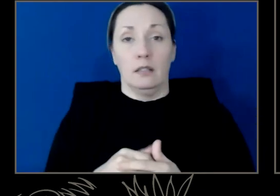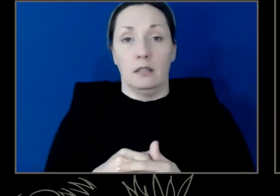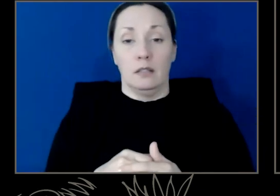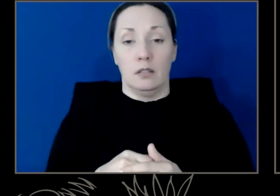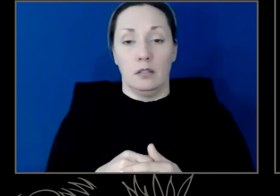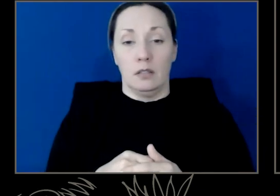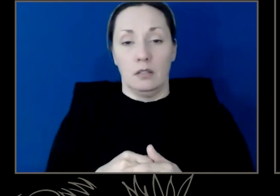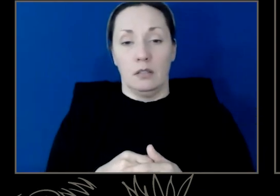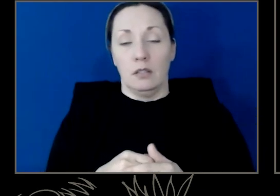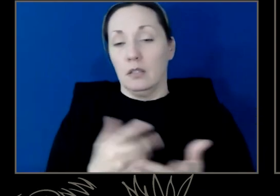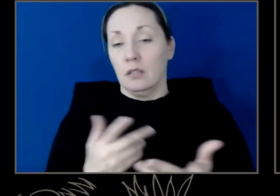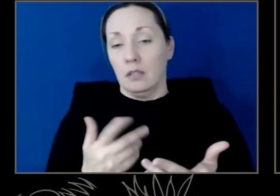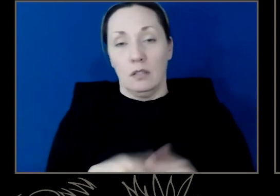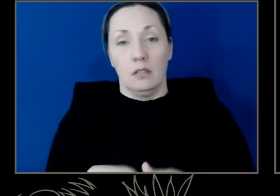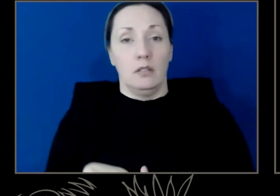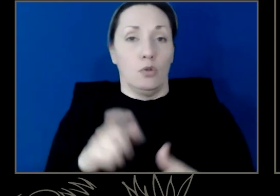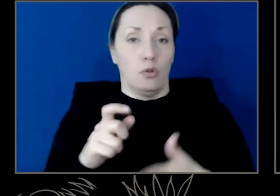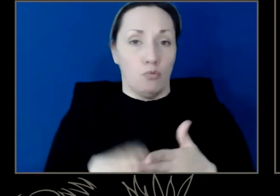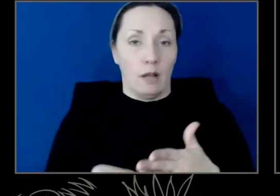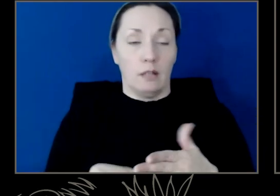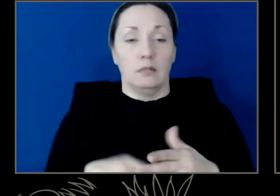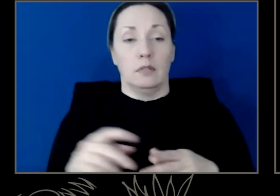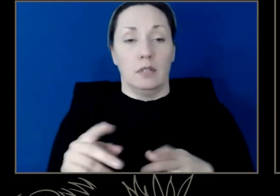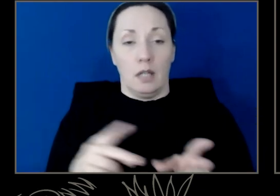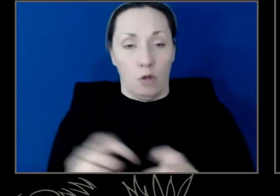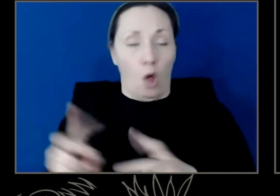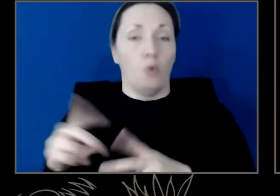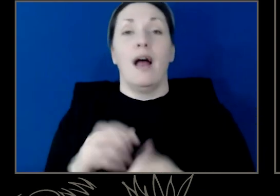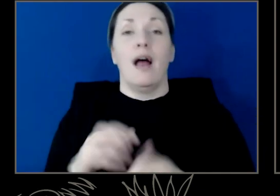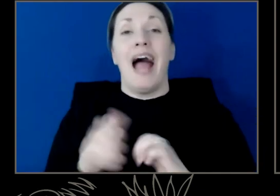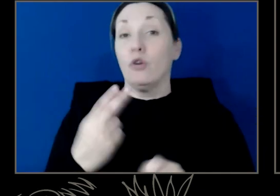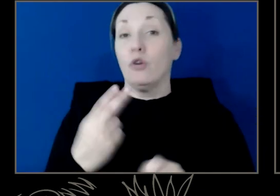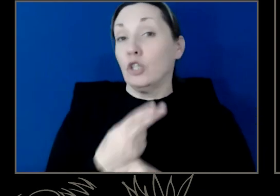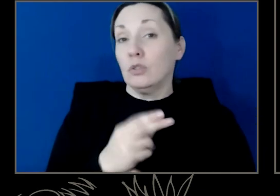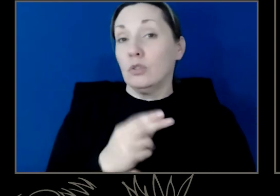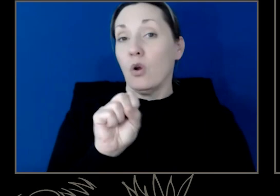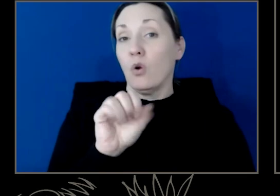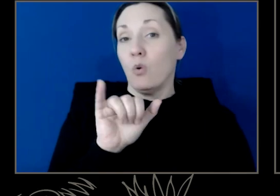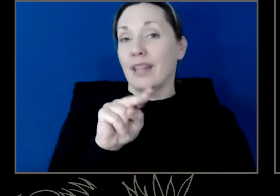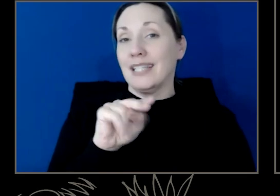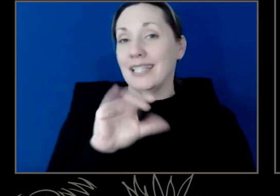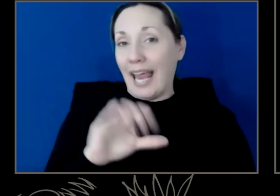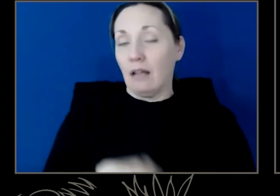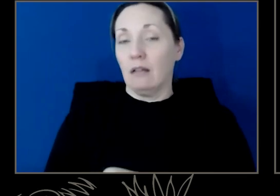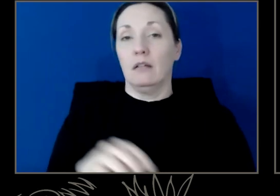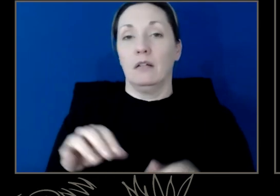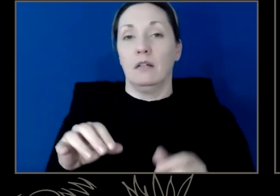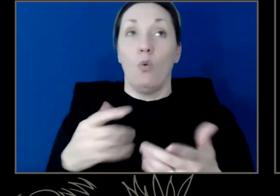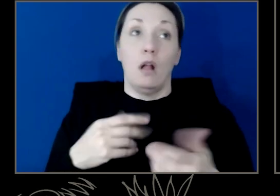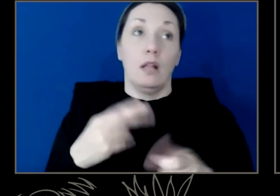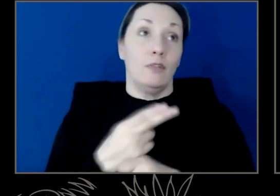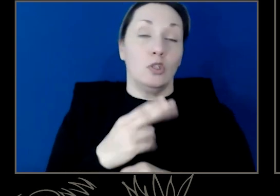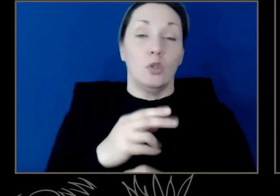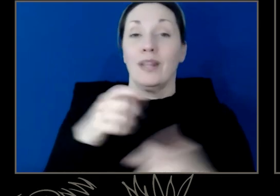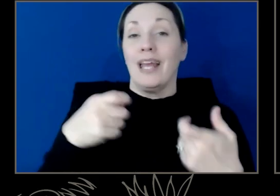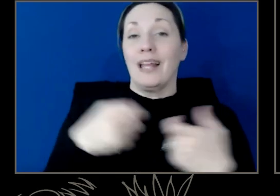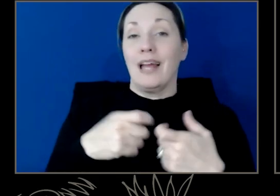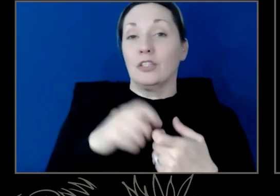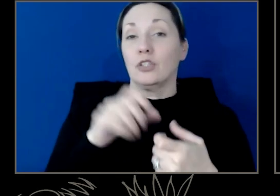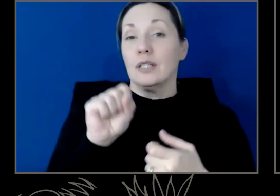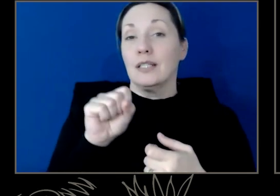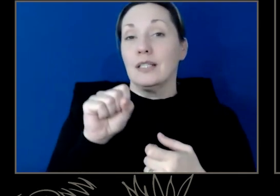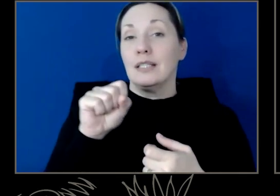queries. You can write data. You can load data. How do you use it with a sync engine? Well, you can use it with Electric SQL, which is a sync